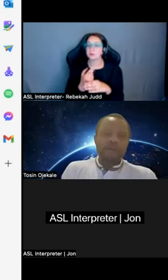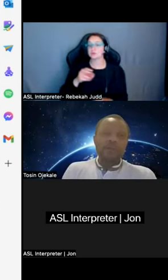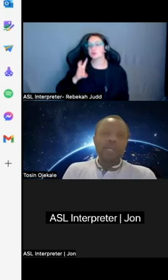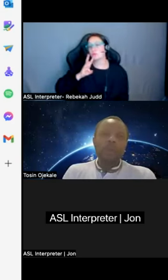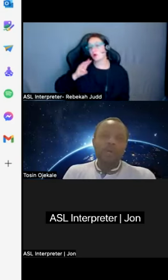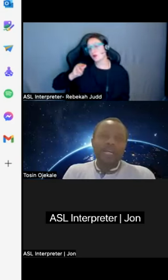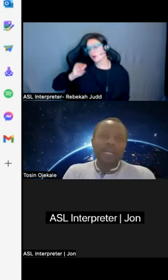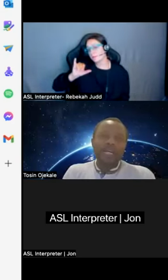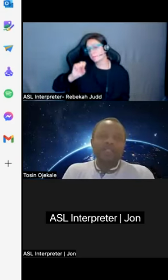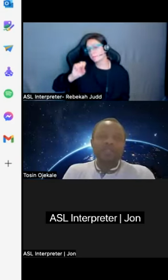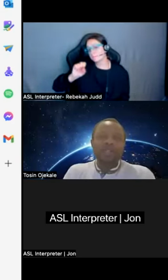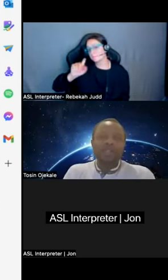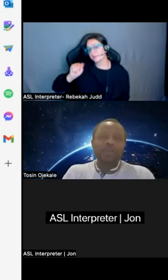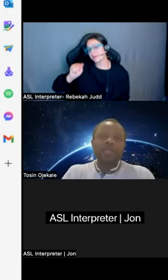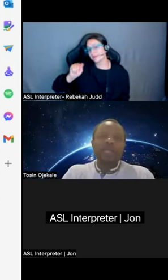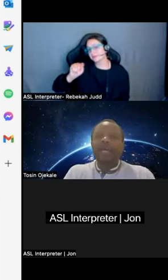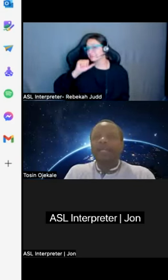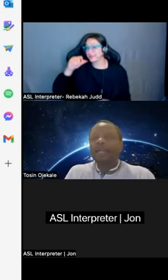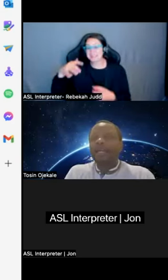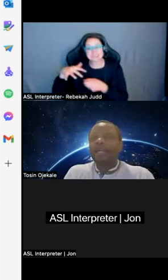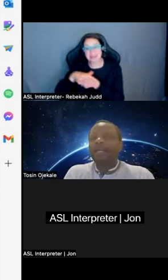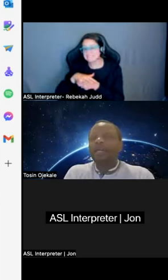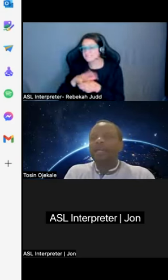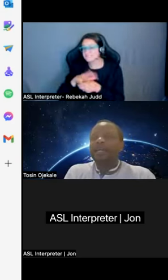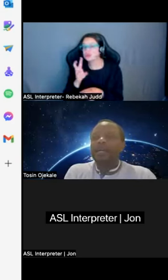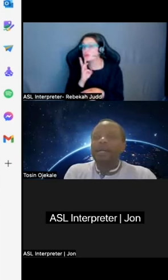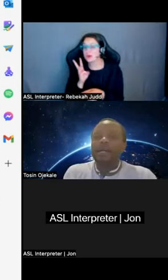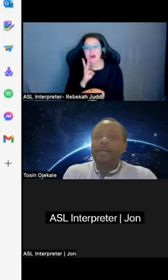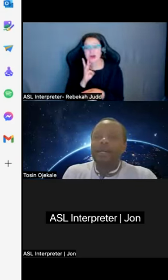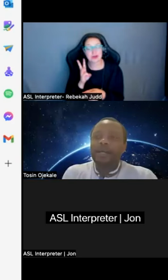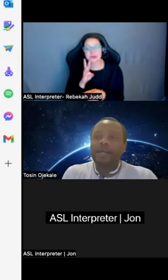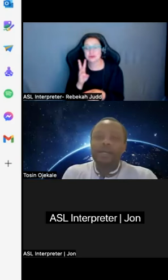not fully water, it's just something like